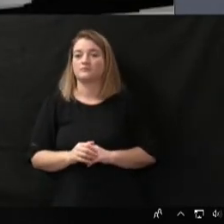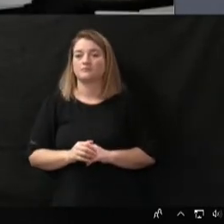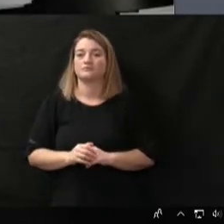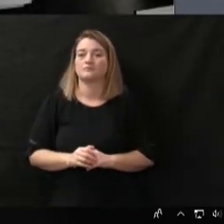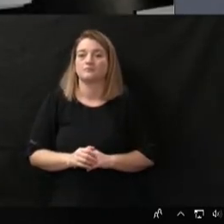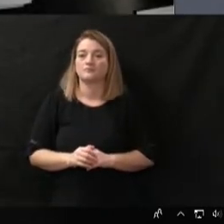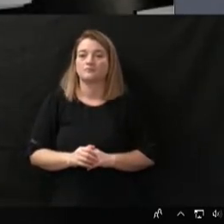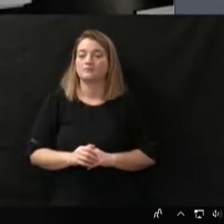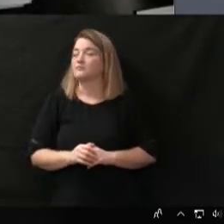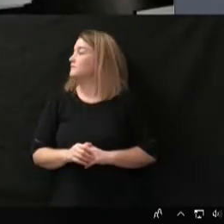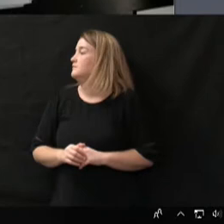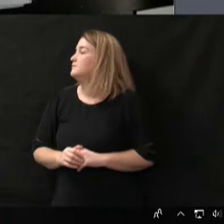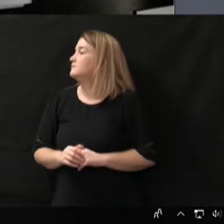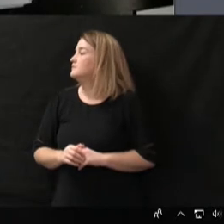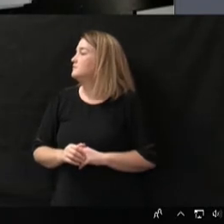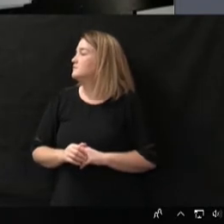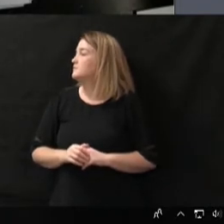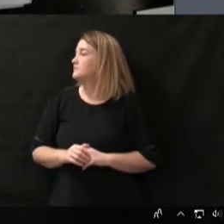Quab. Oops. I don't know.